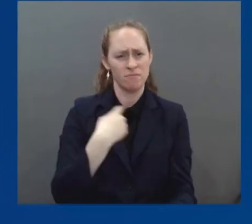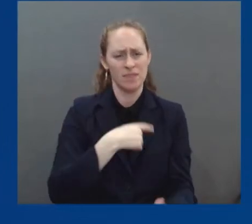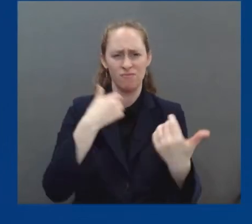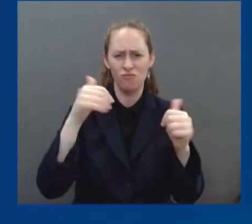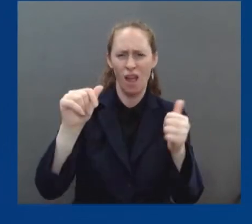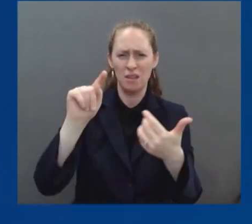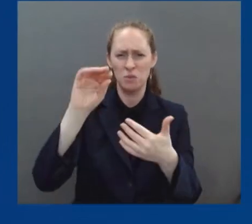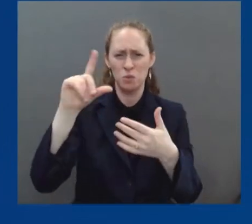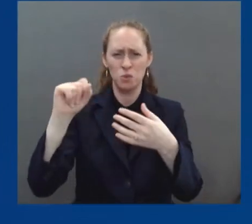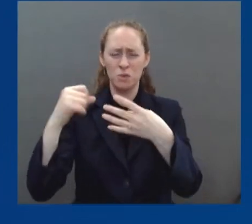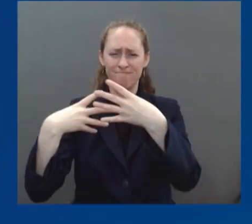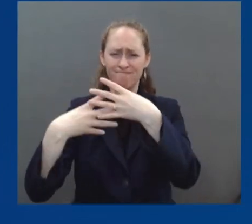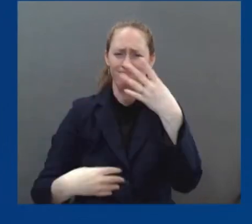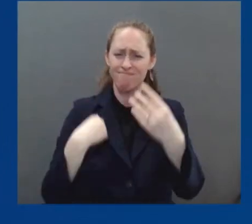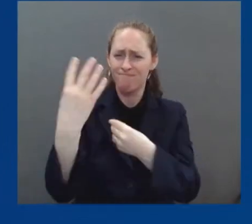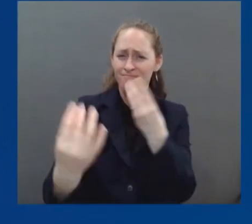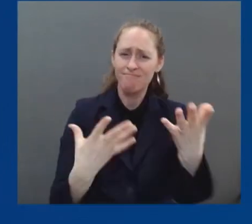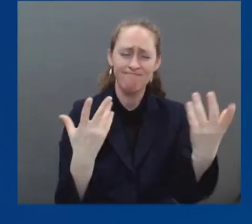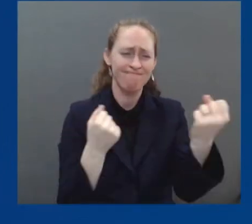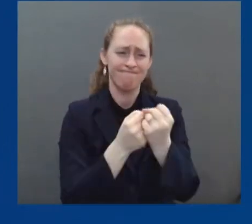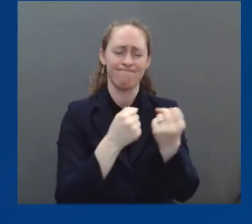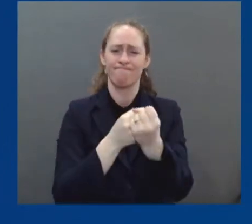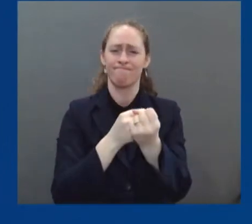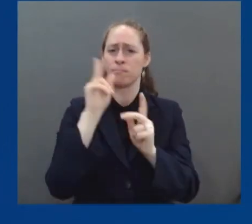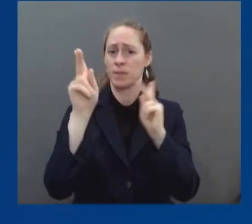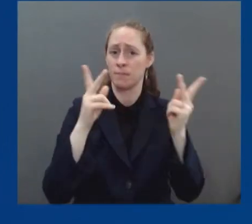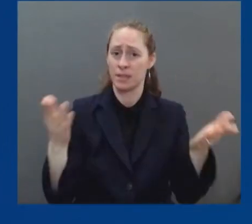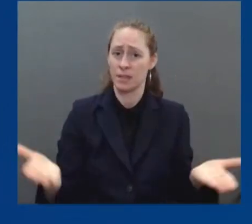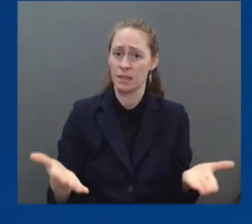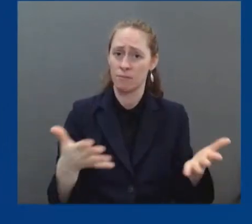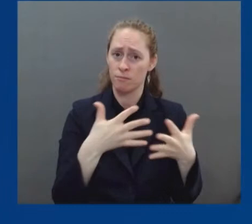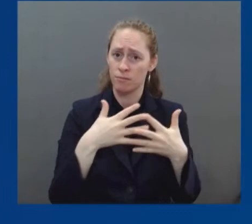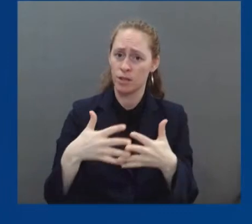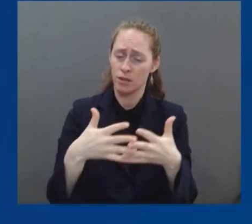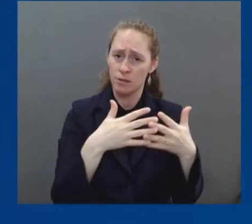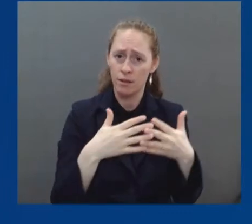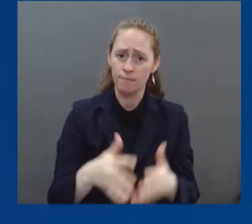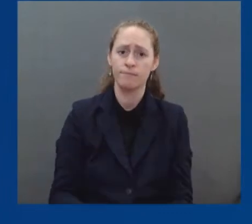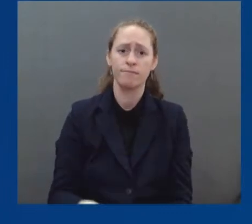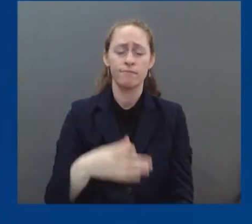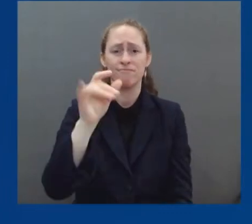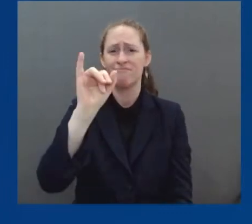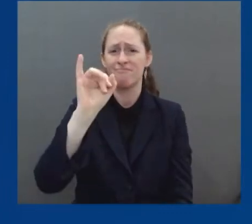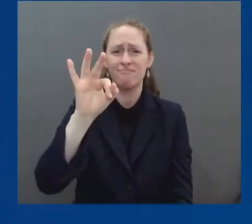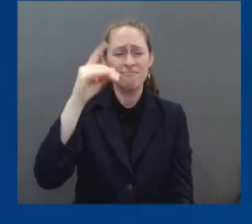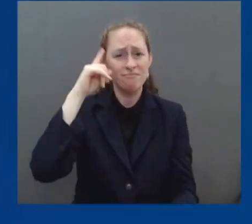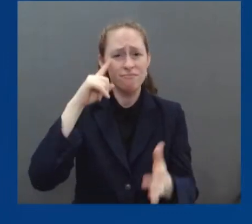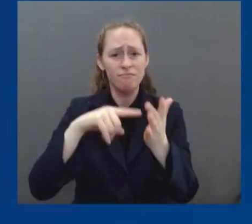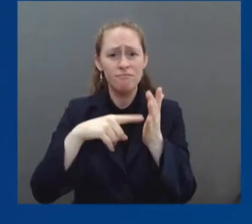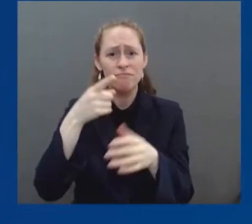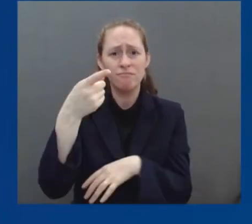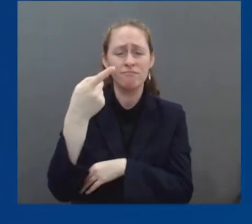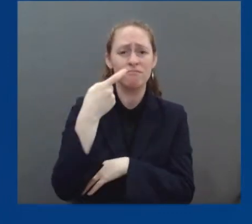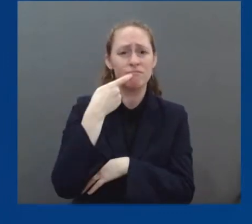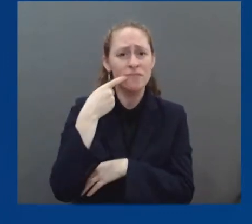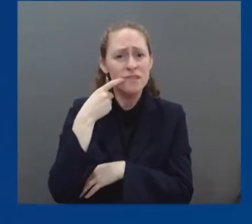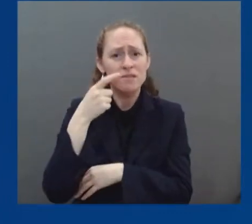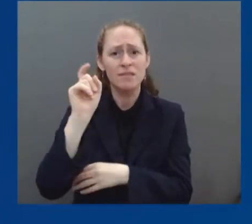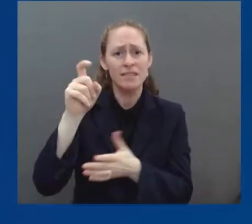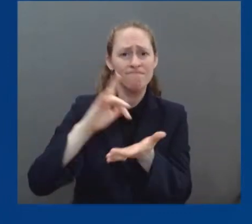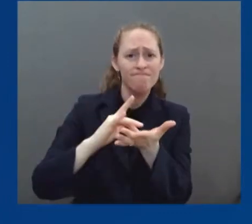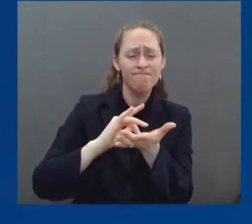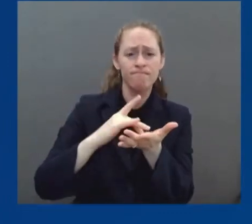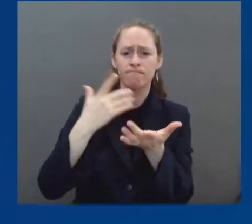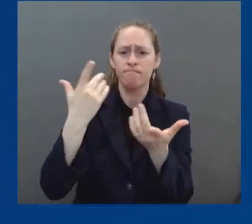as well as substance use prevention, treatment, and recovery support. That is especially important for people dealing with COVID and COVID-related